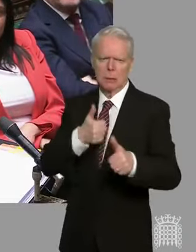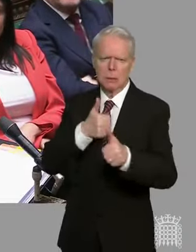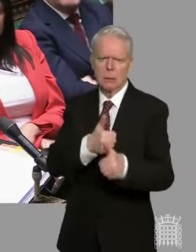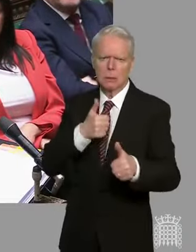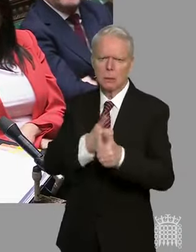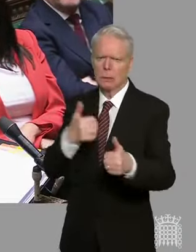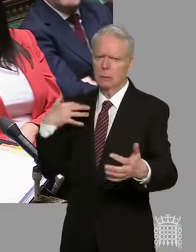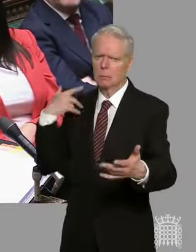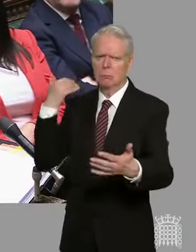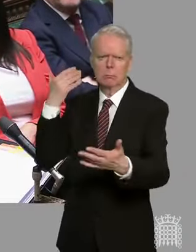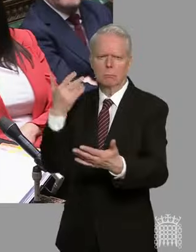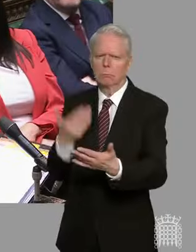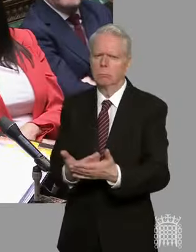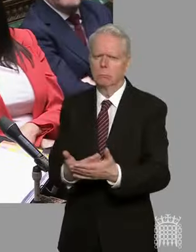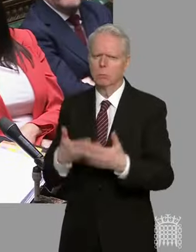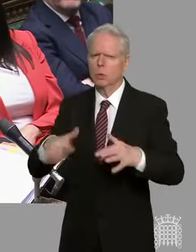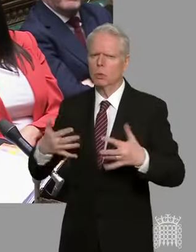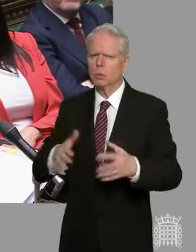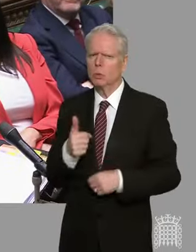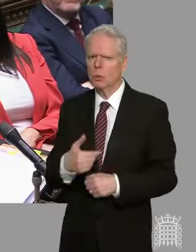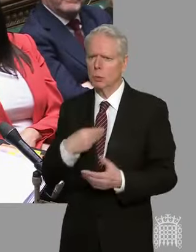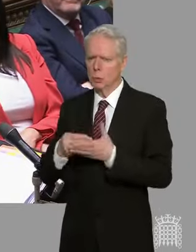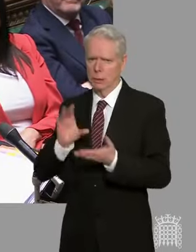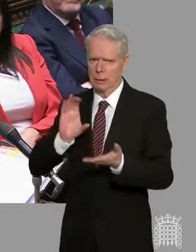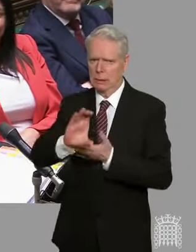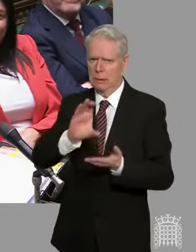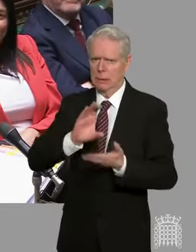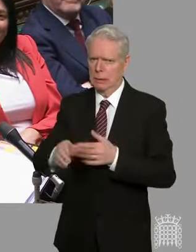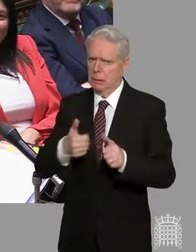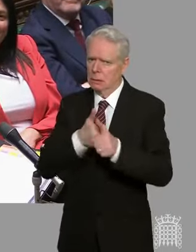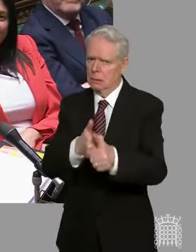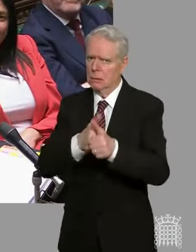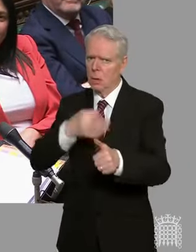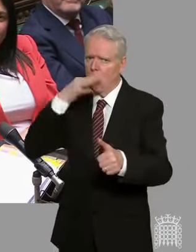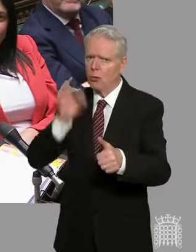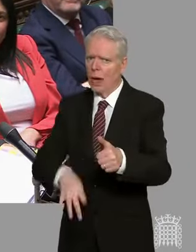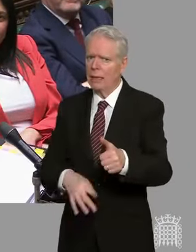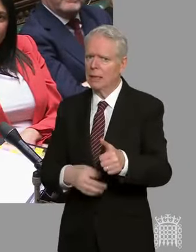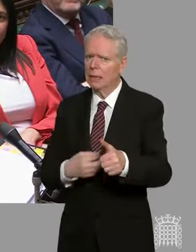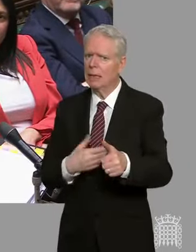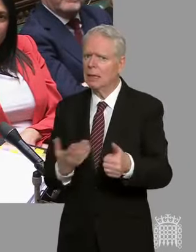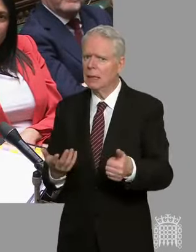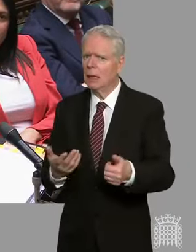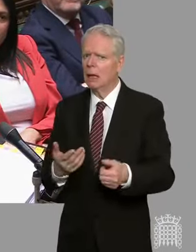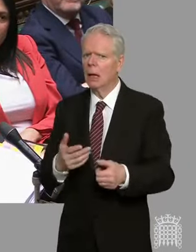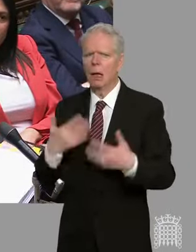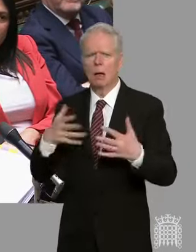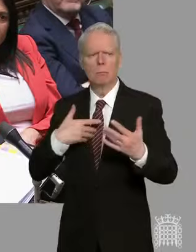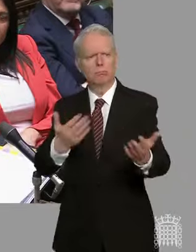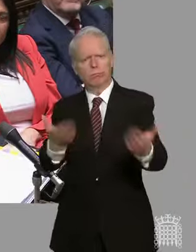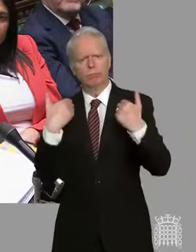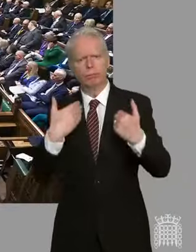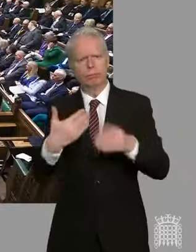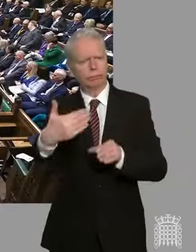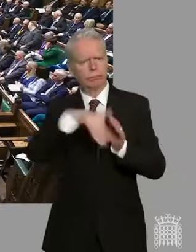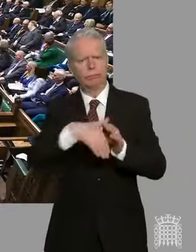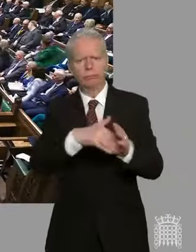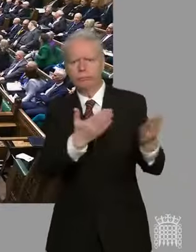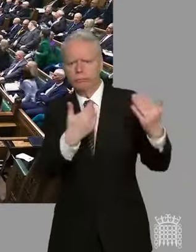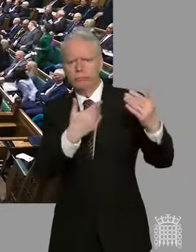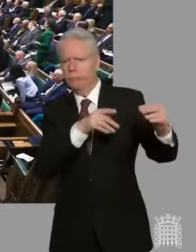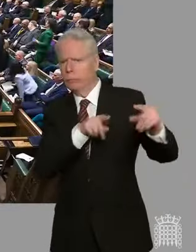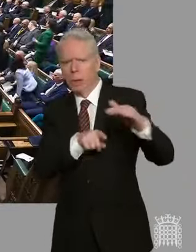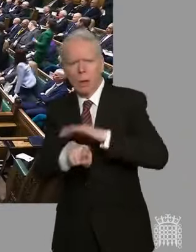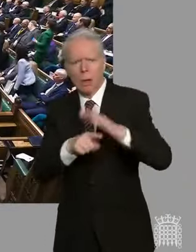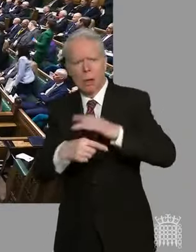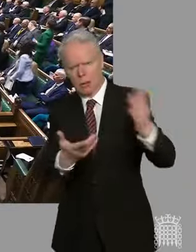families to Downing Street on Monday, and it was a human reminder of the impact that it's having on them, their children and their families. Dr. Kieran